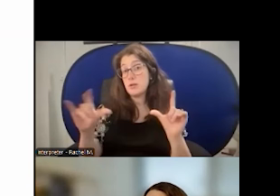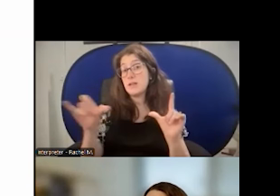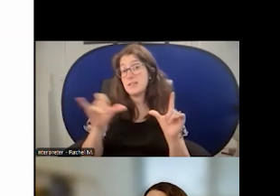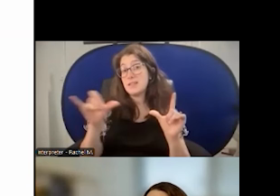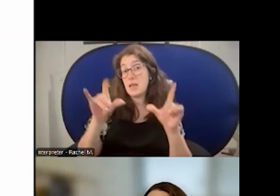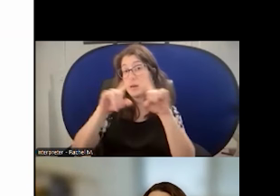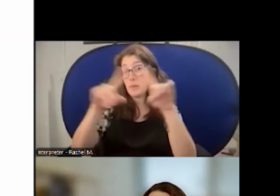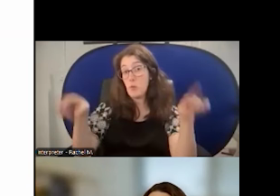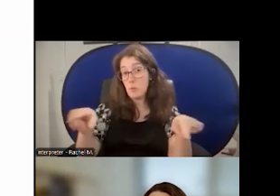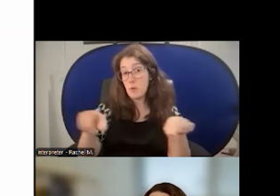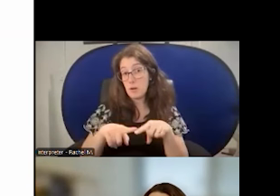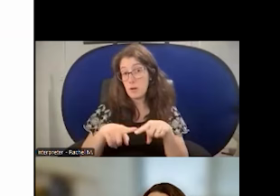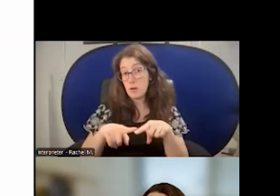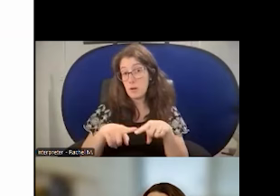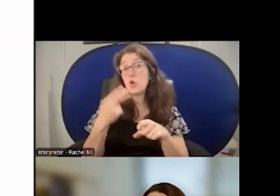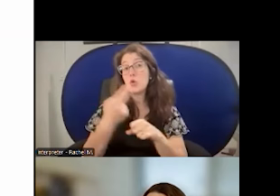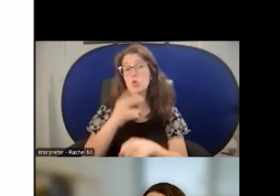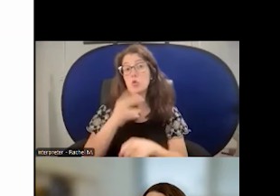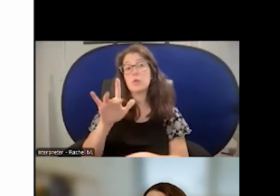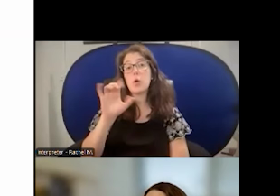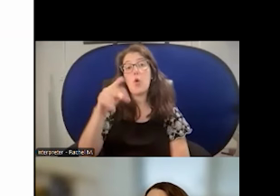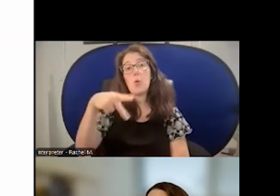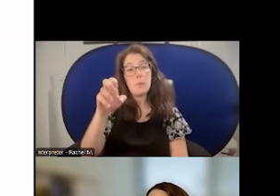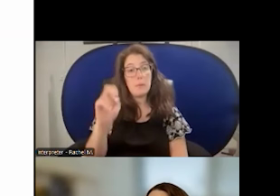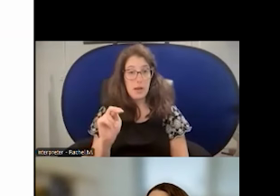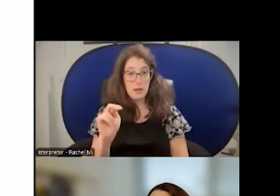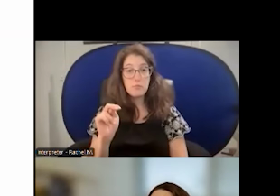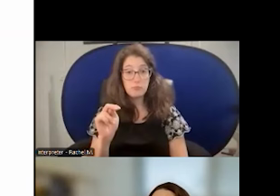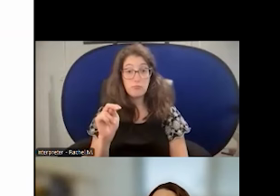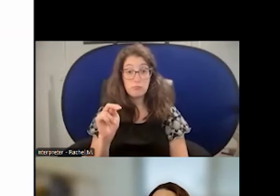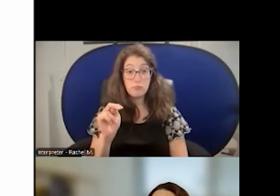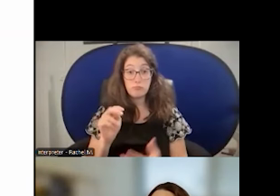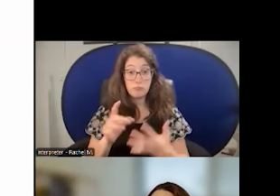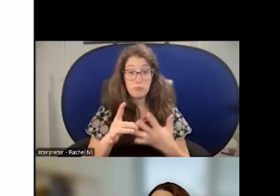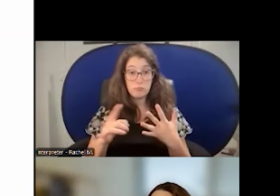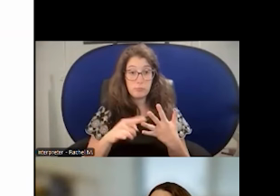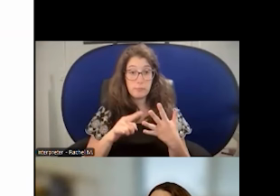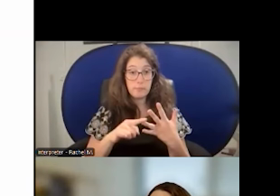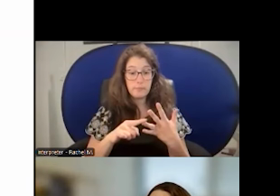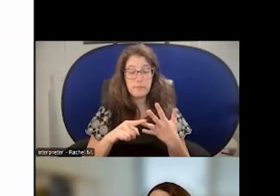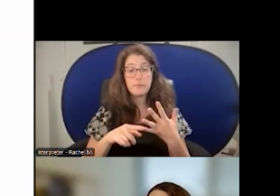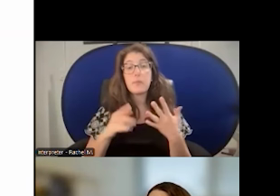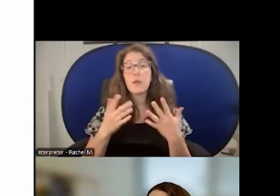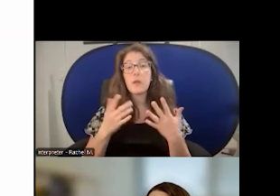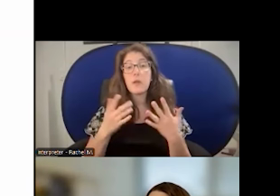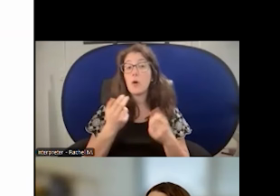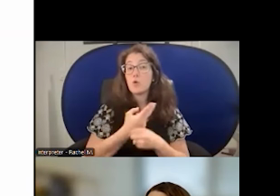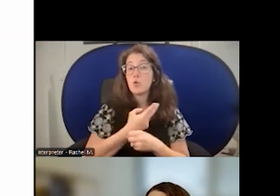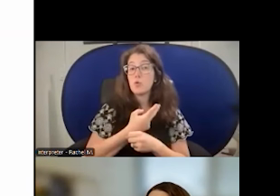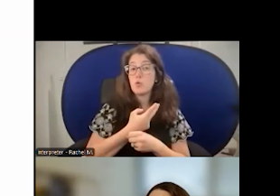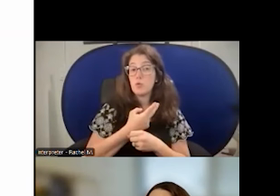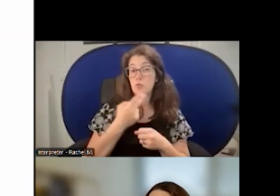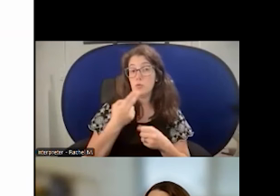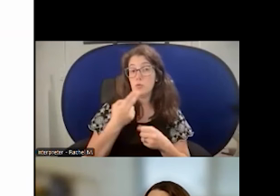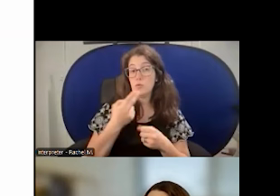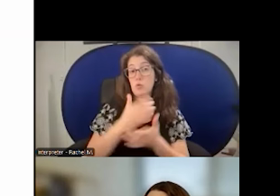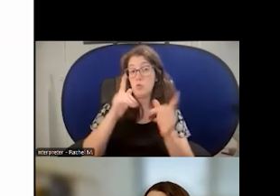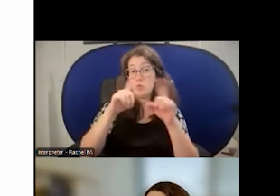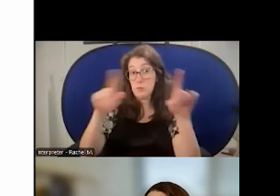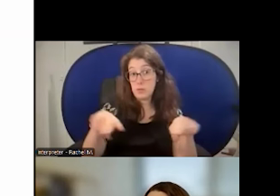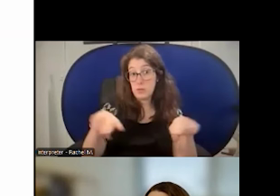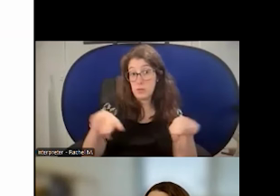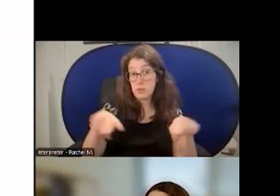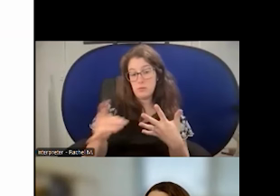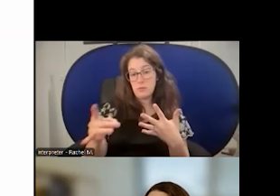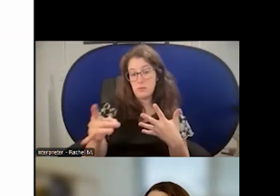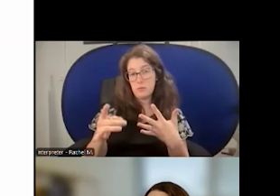option is open. That's what you're going to choose. If you wanted to open in a new window, you would choose new window. And we'll recommend